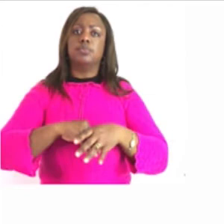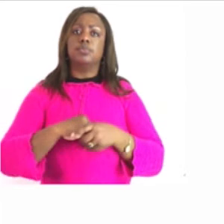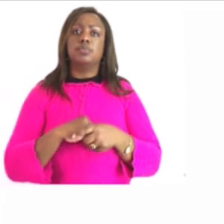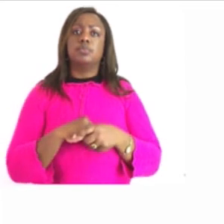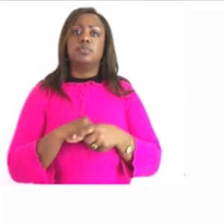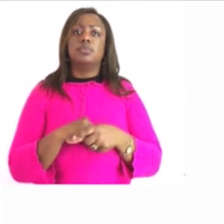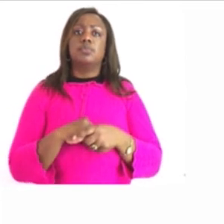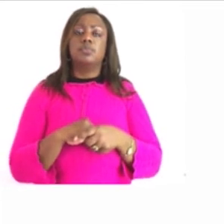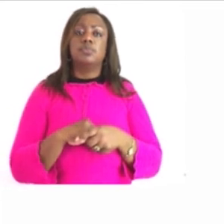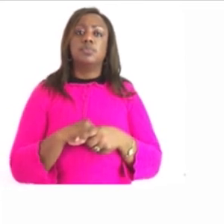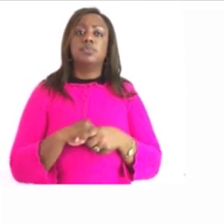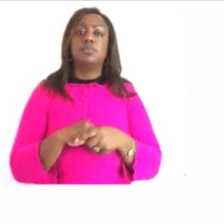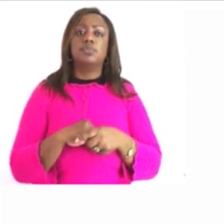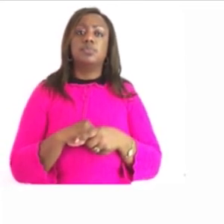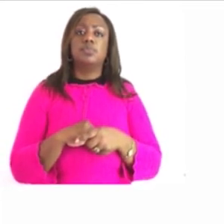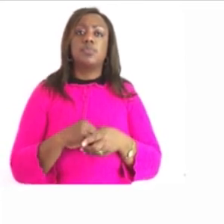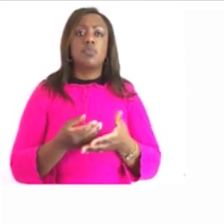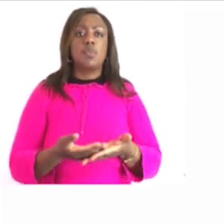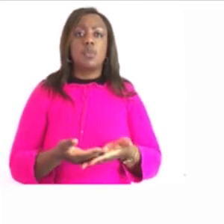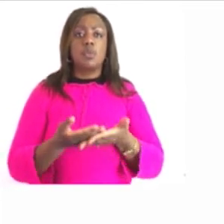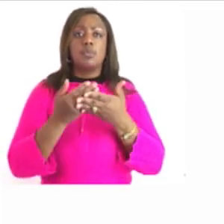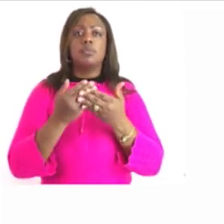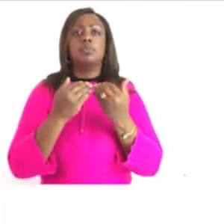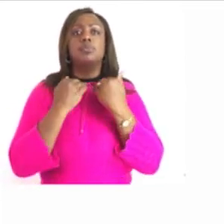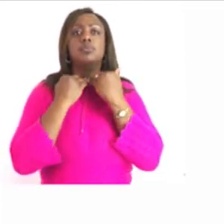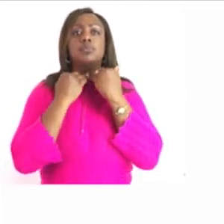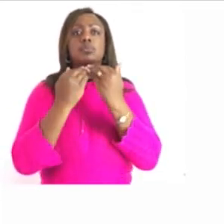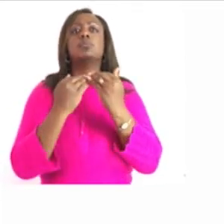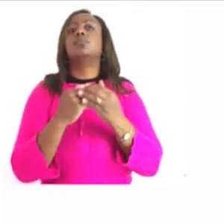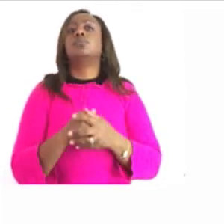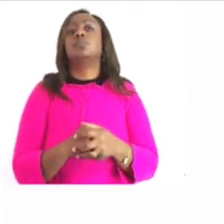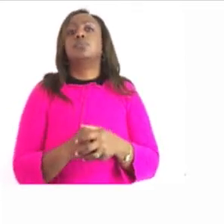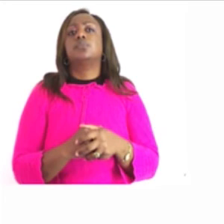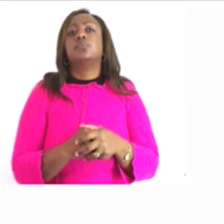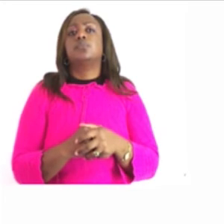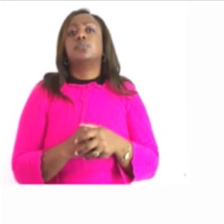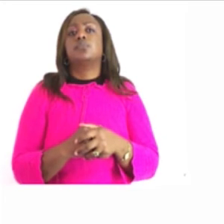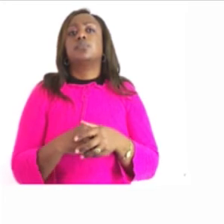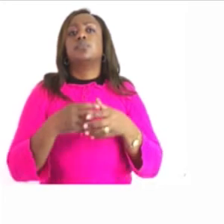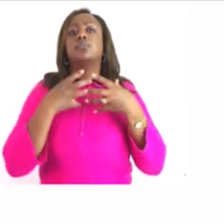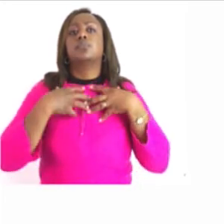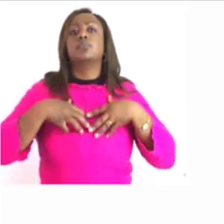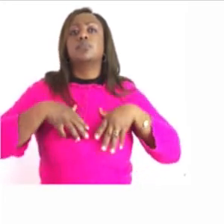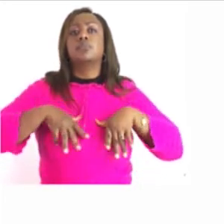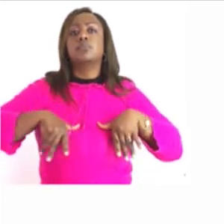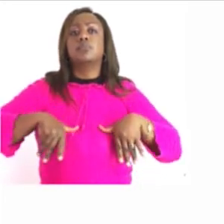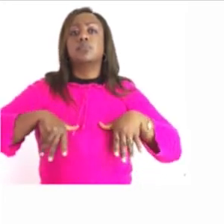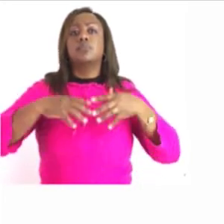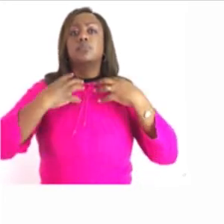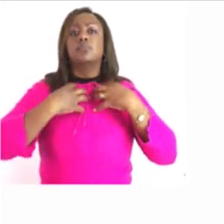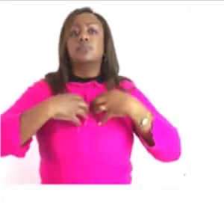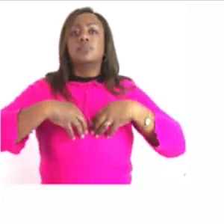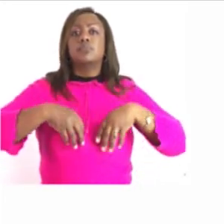also in your lungs. Those are the branches after the trachea that are in your lungs. Okay, capillaries.